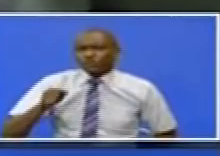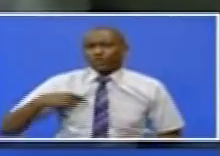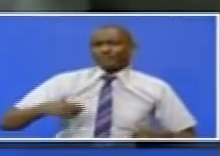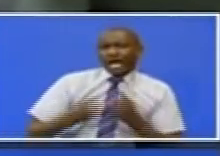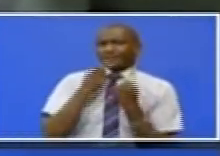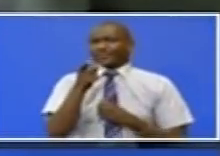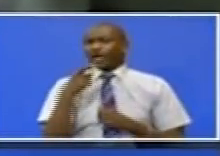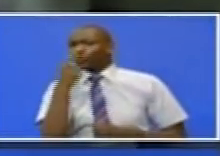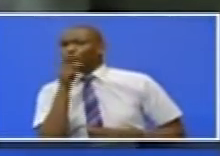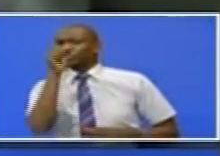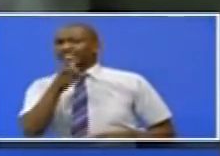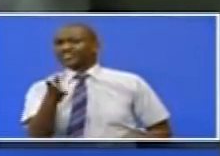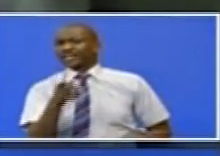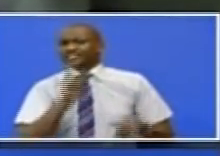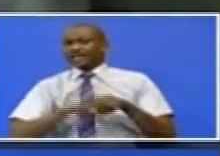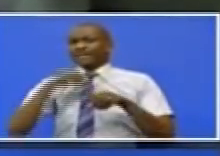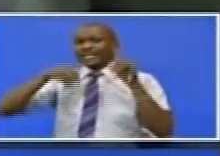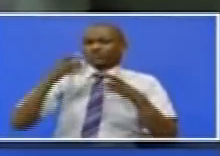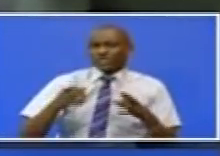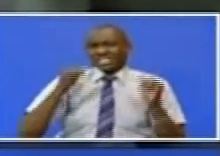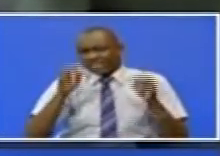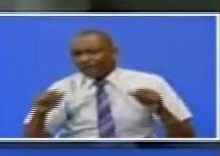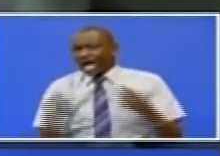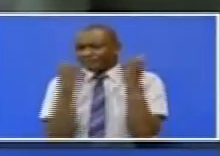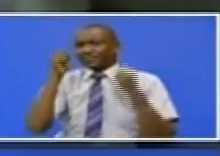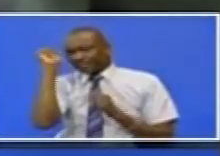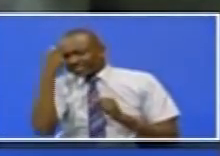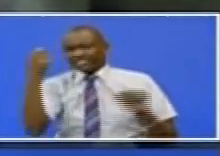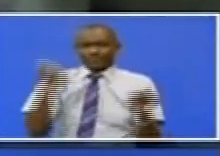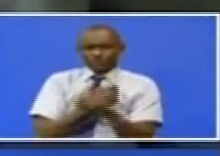the petition in the presidency case?